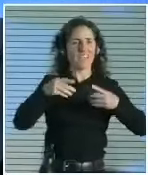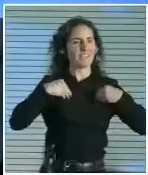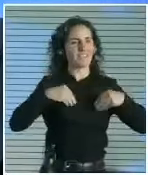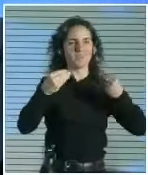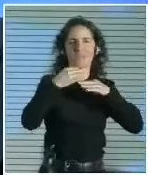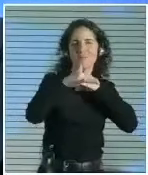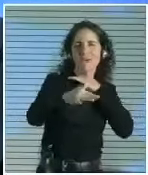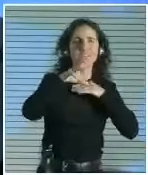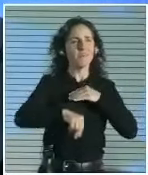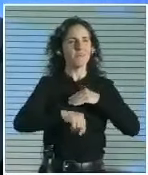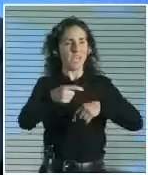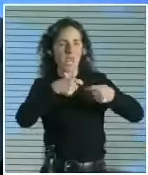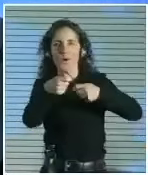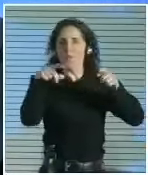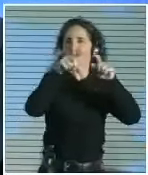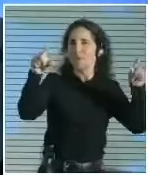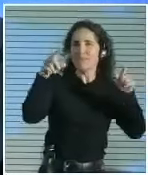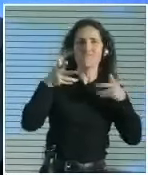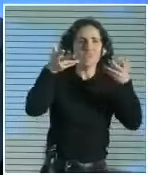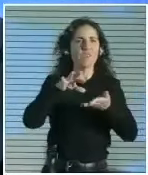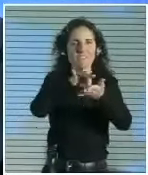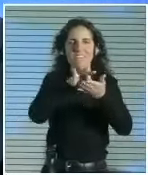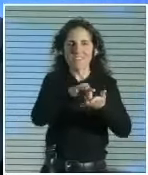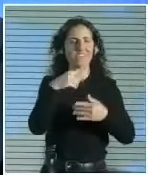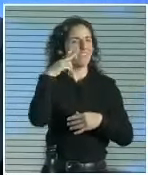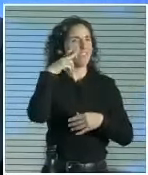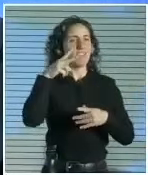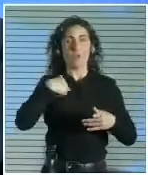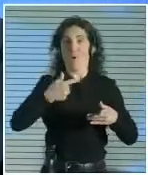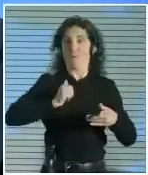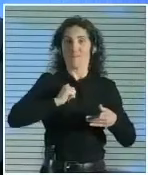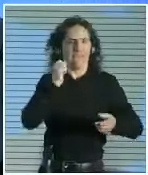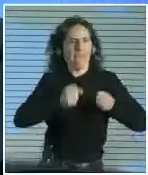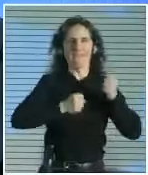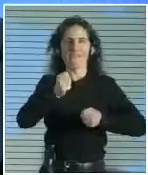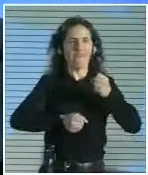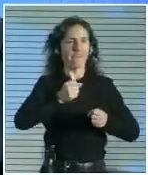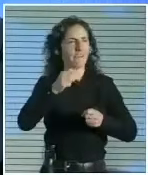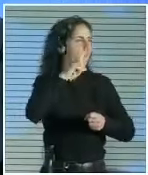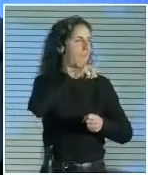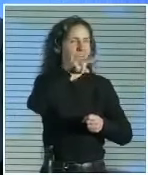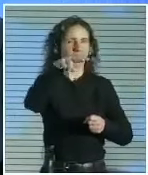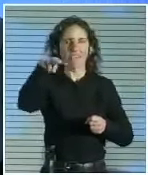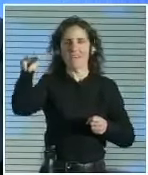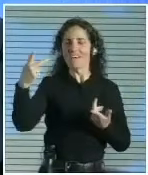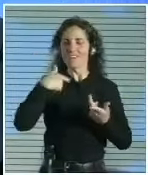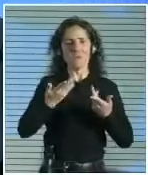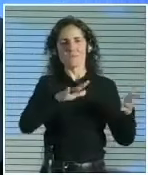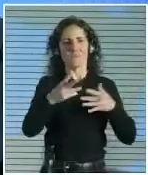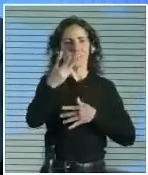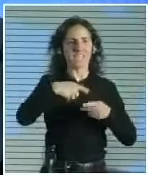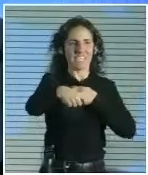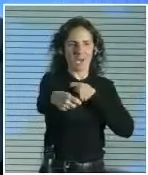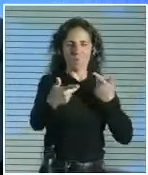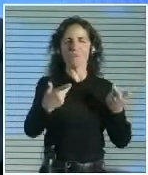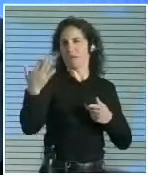services. And in the little jog that I did, about 3 kilometers, especially in a very important day for the United